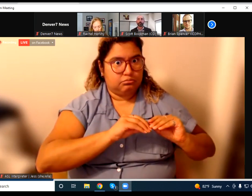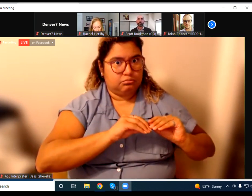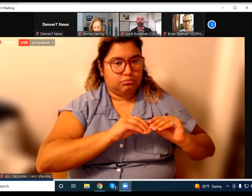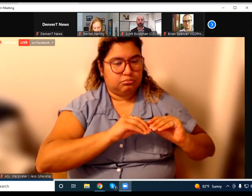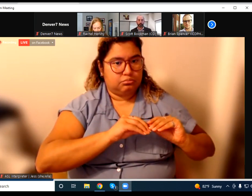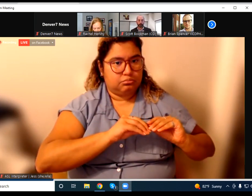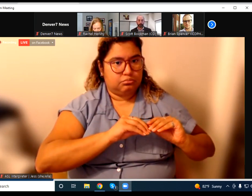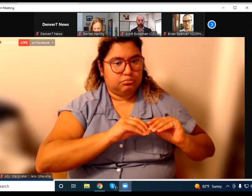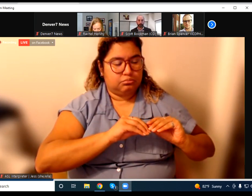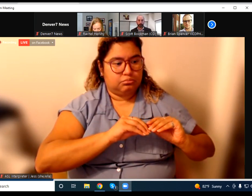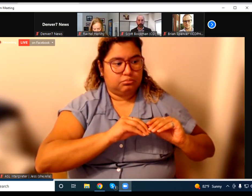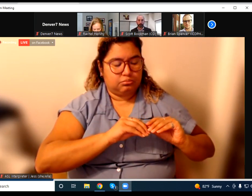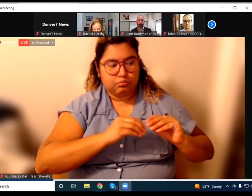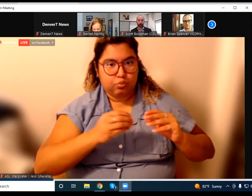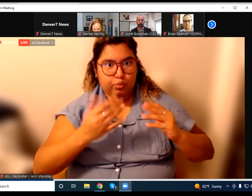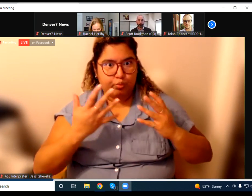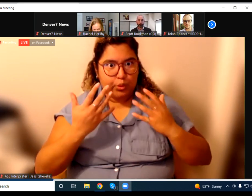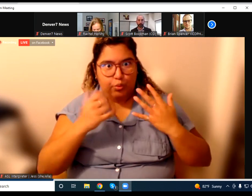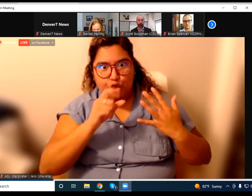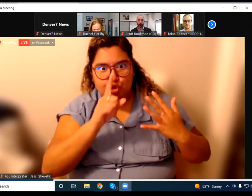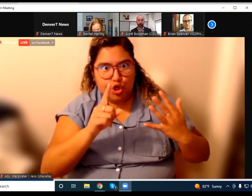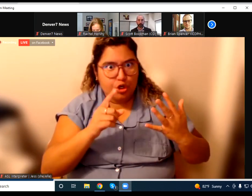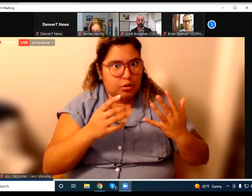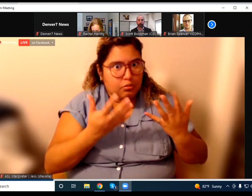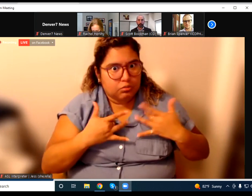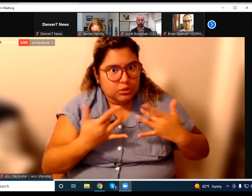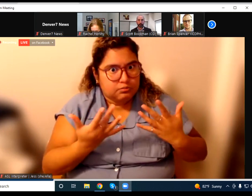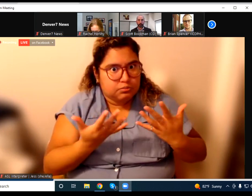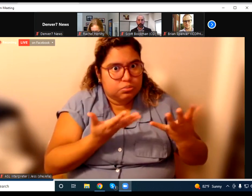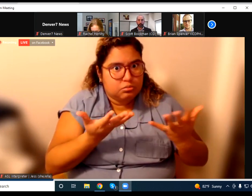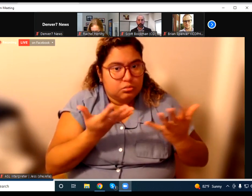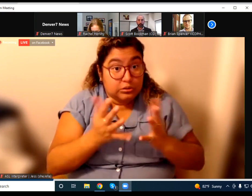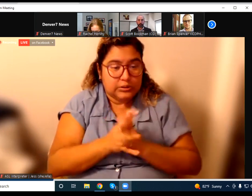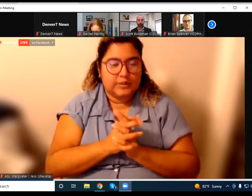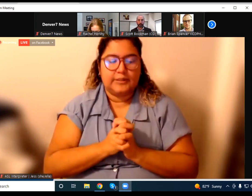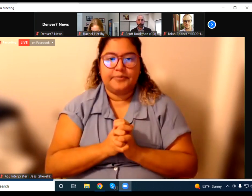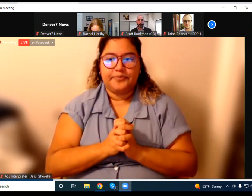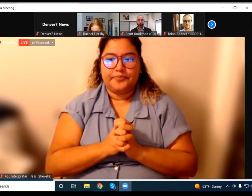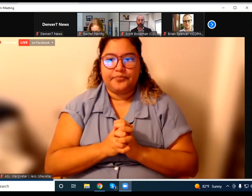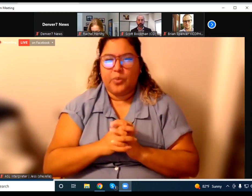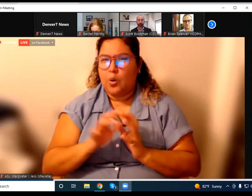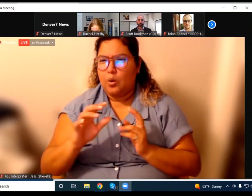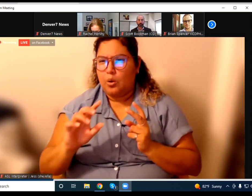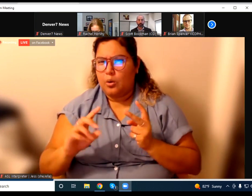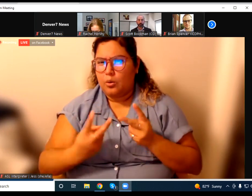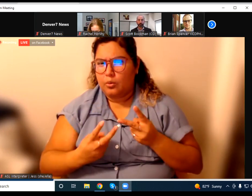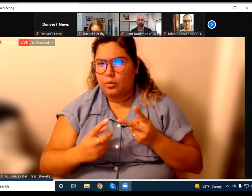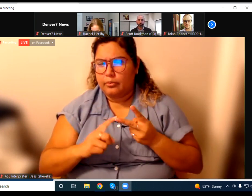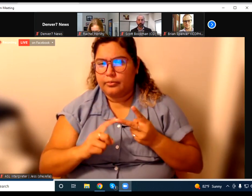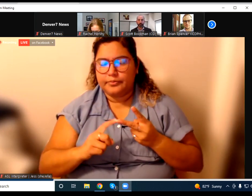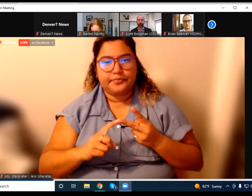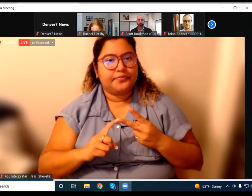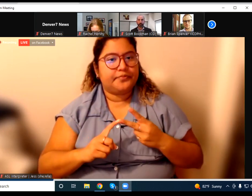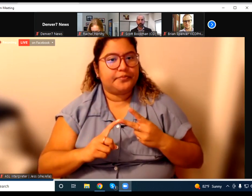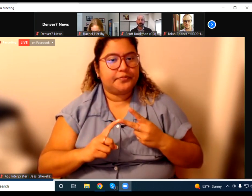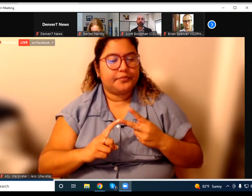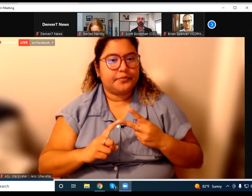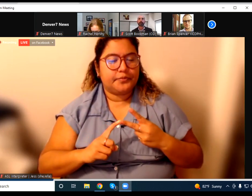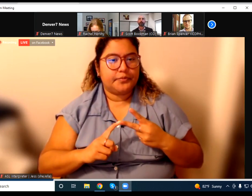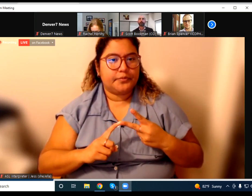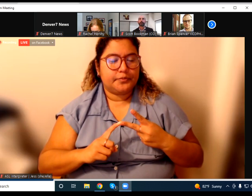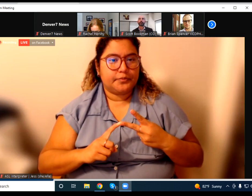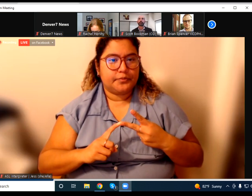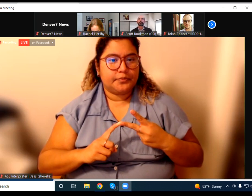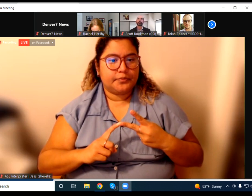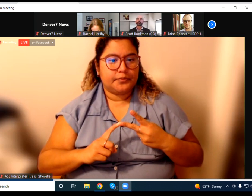having a picture. And the second thing, at what point do you think the state is going to